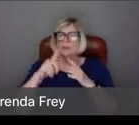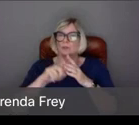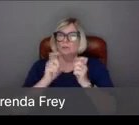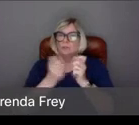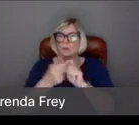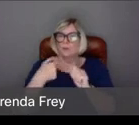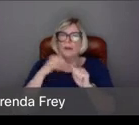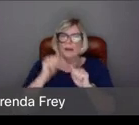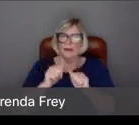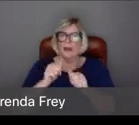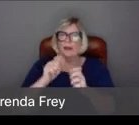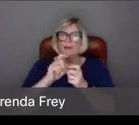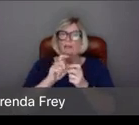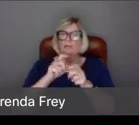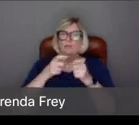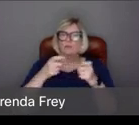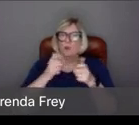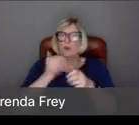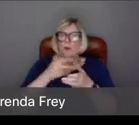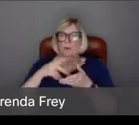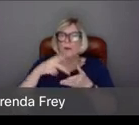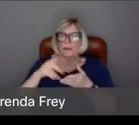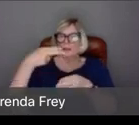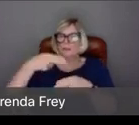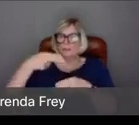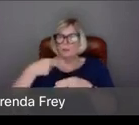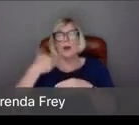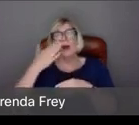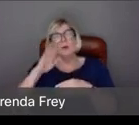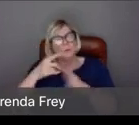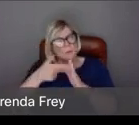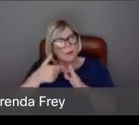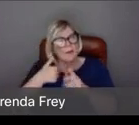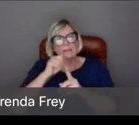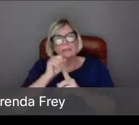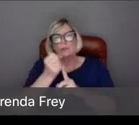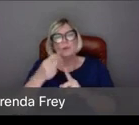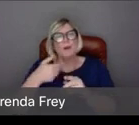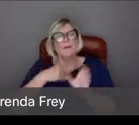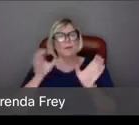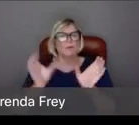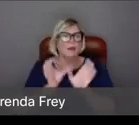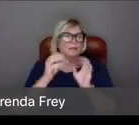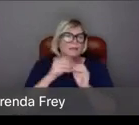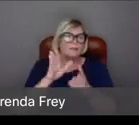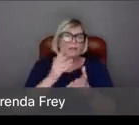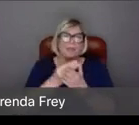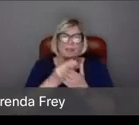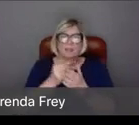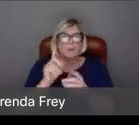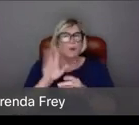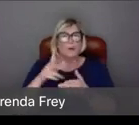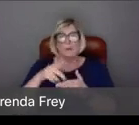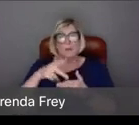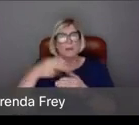control our payment history. Now, I know there are going to be situations where we're facing financial crisis where our payment history isn't